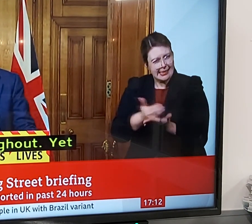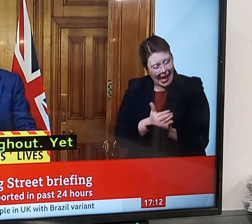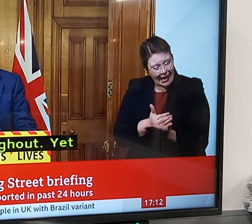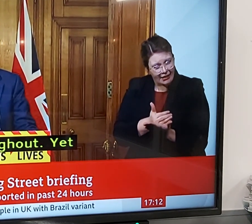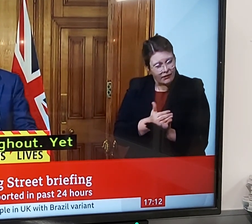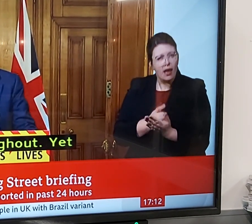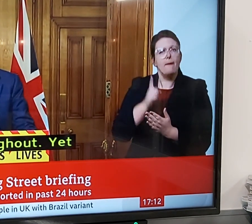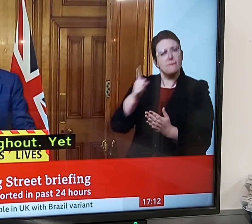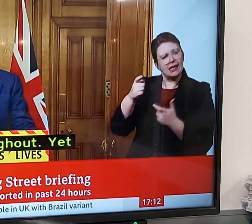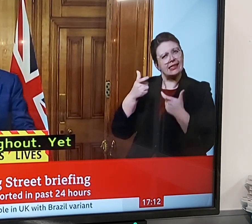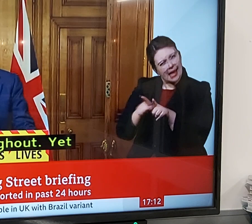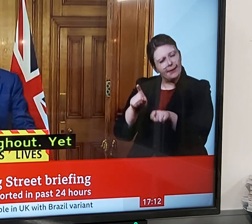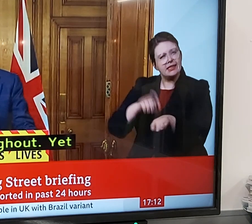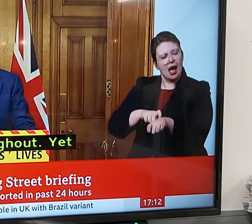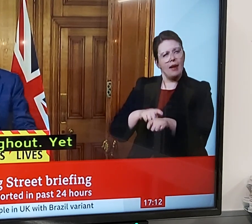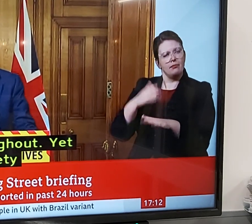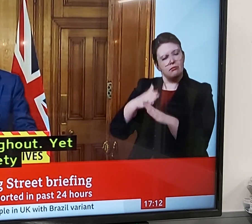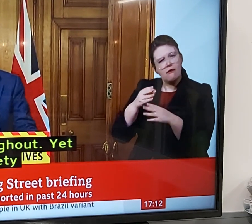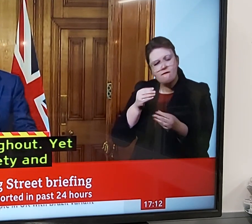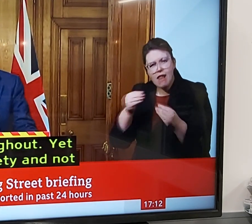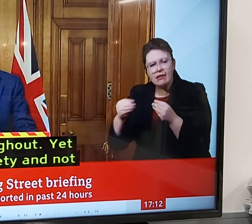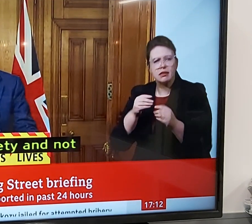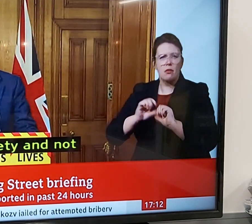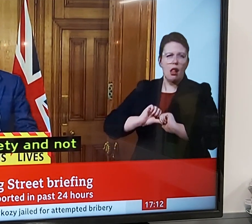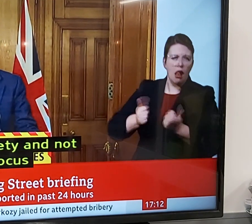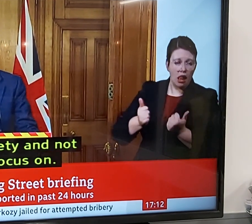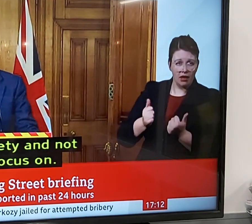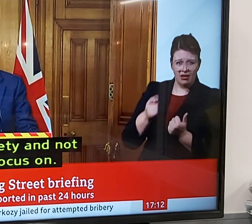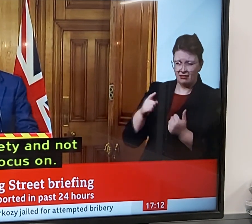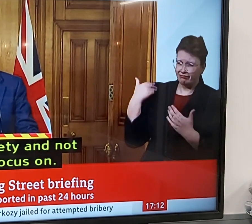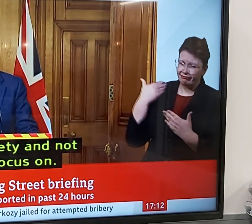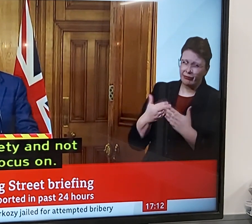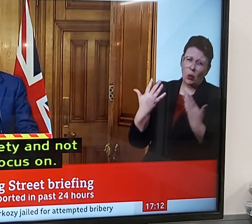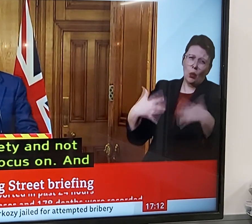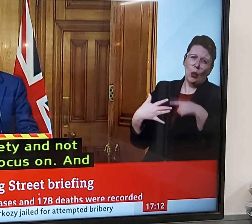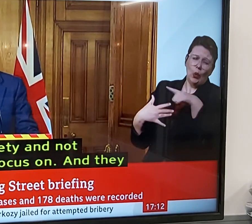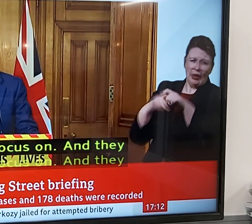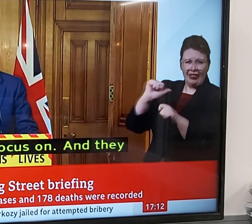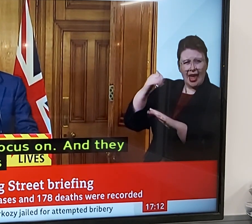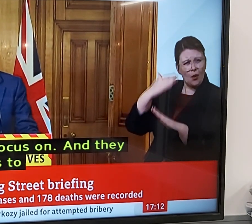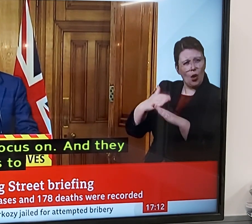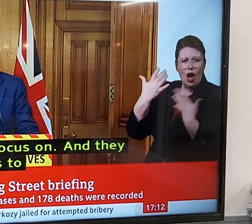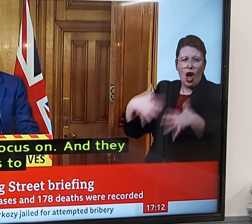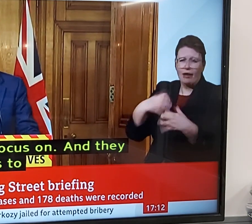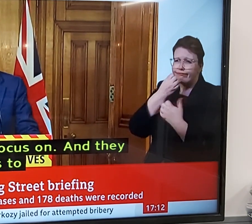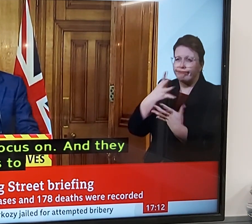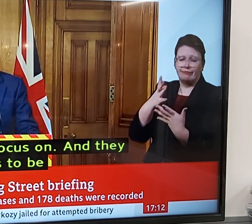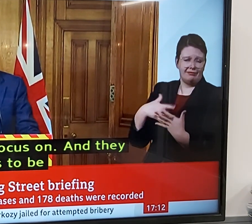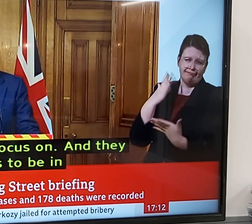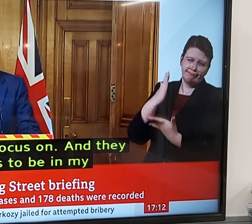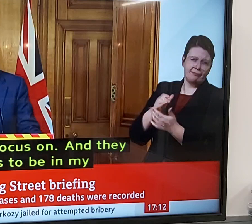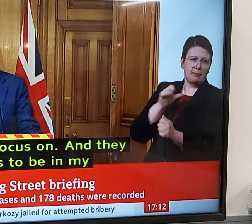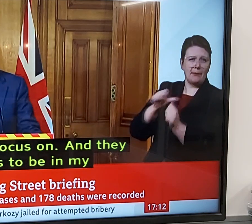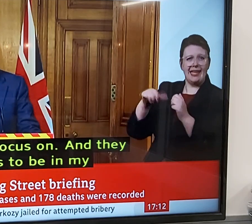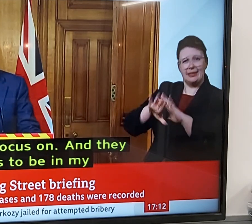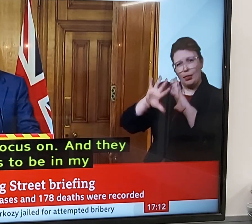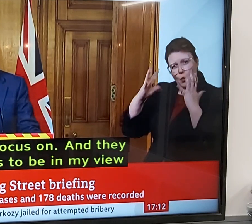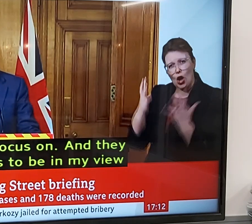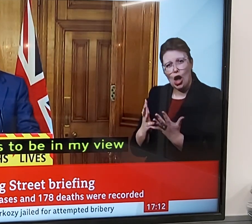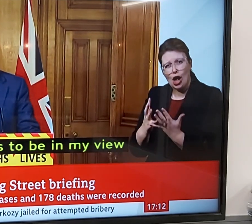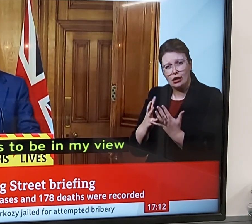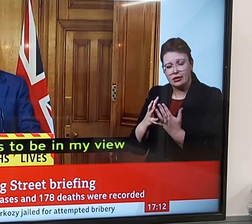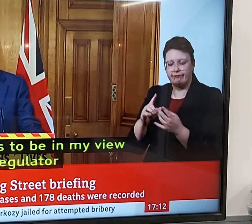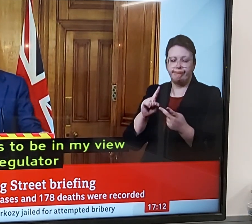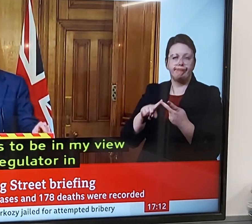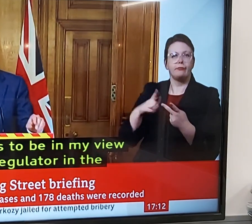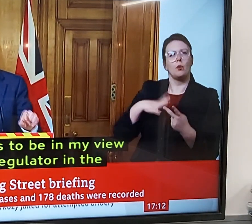in my view, the best medical regulator in the world, and we are all very grateful. Next, the Vaccines Task